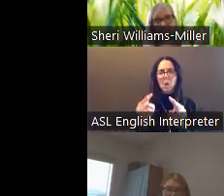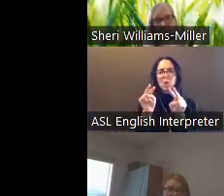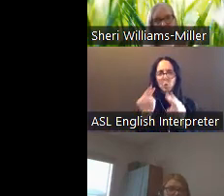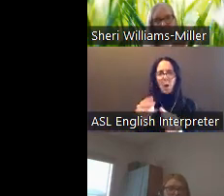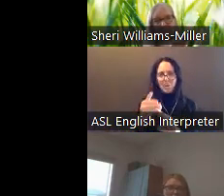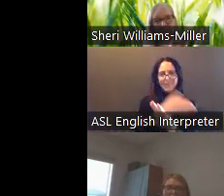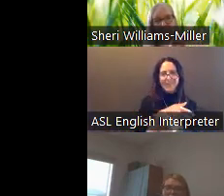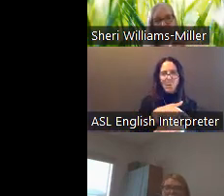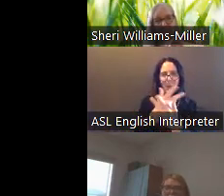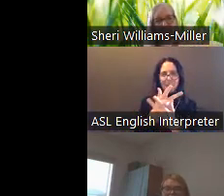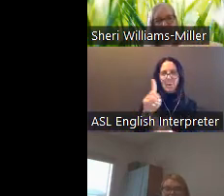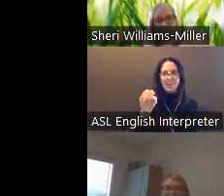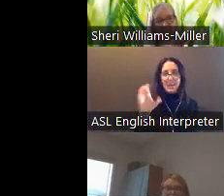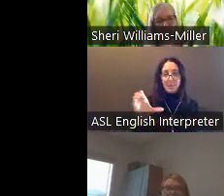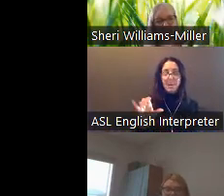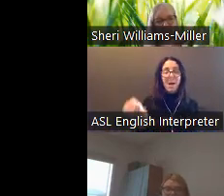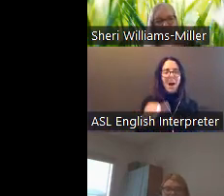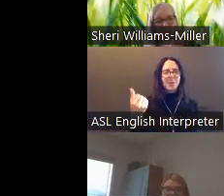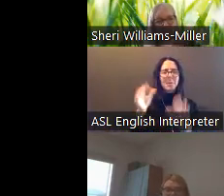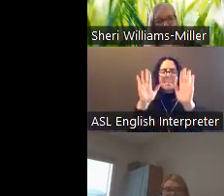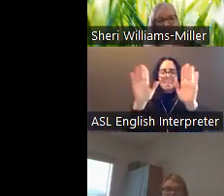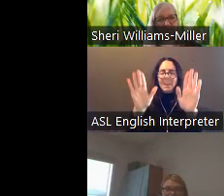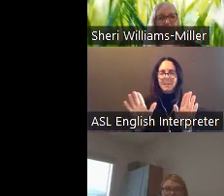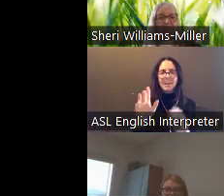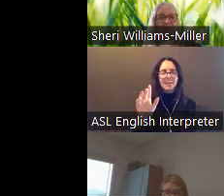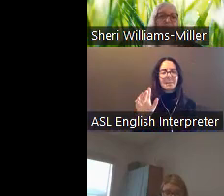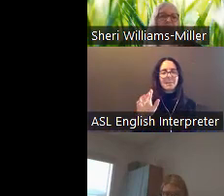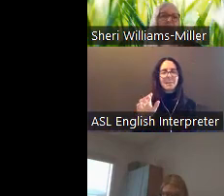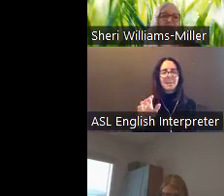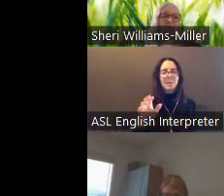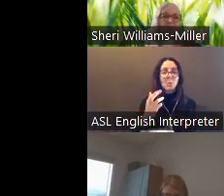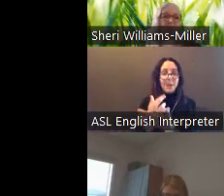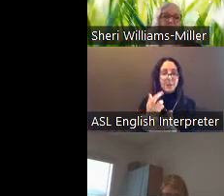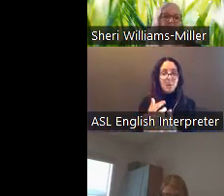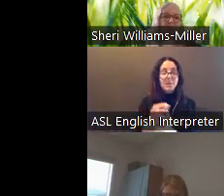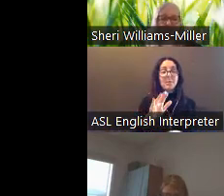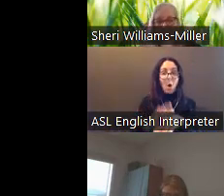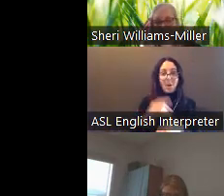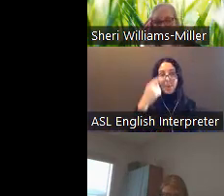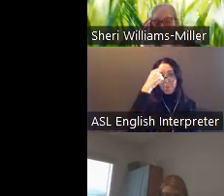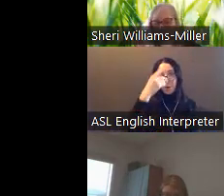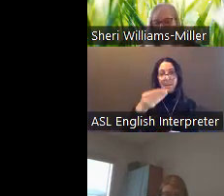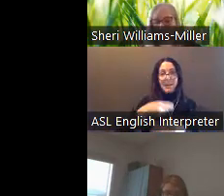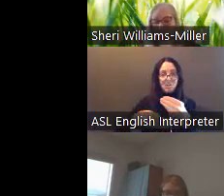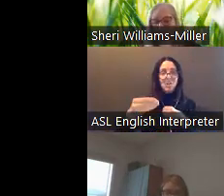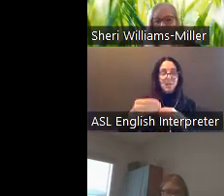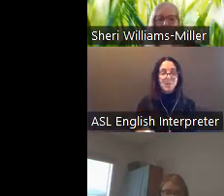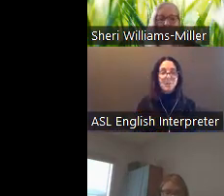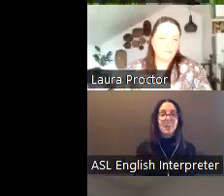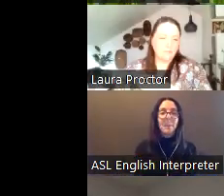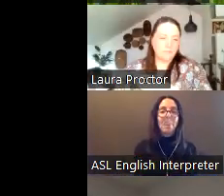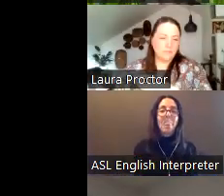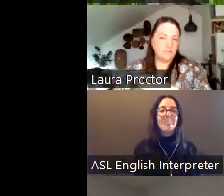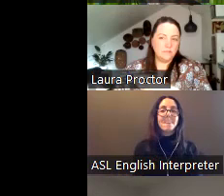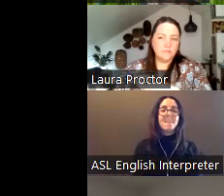There's also tons of other amazing resources on the Brain Exchange as well. So with that,